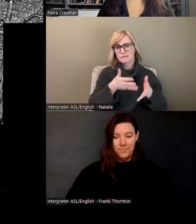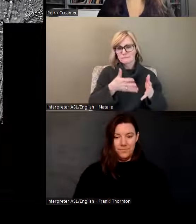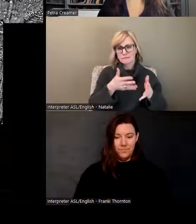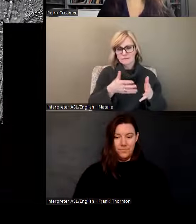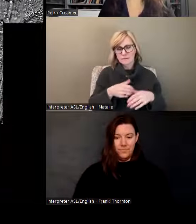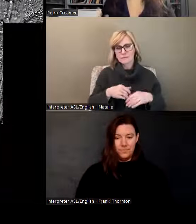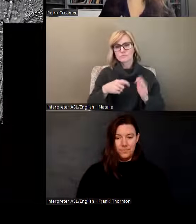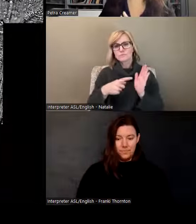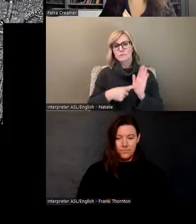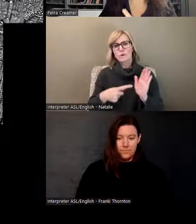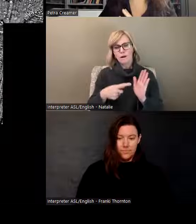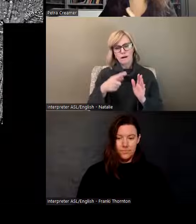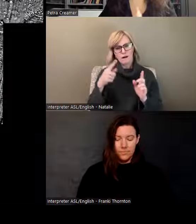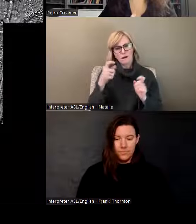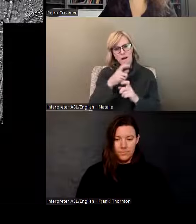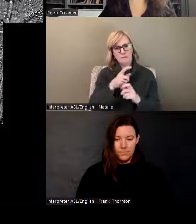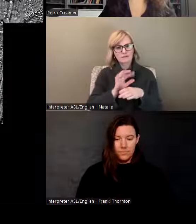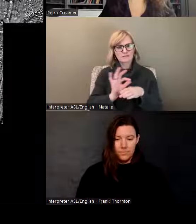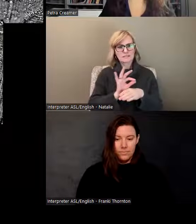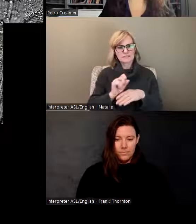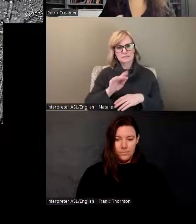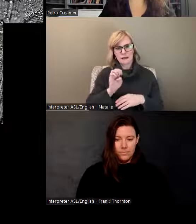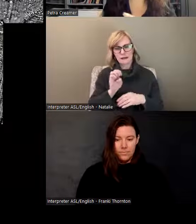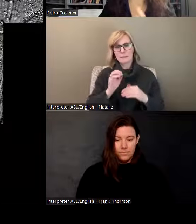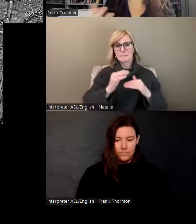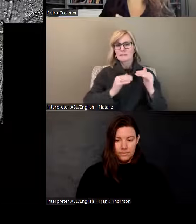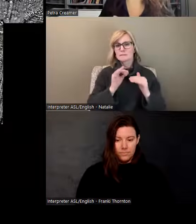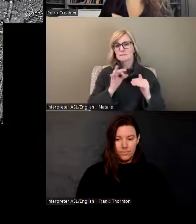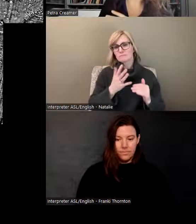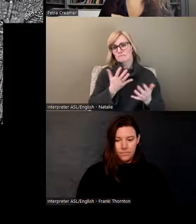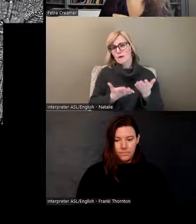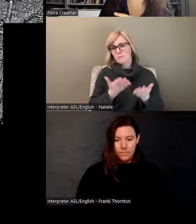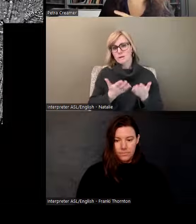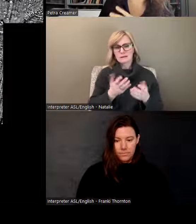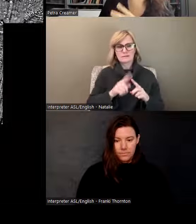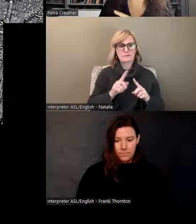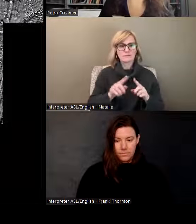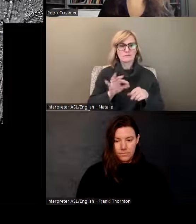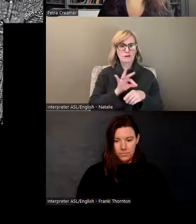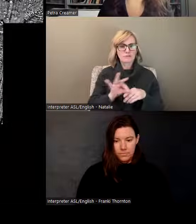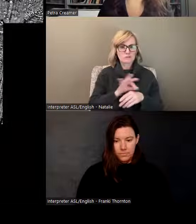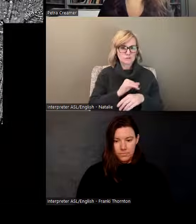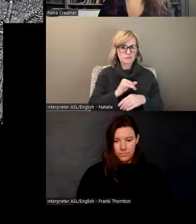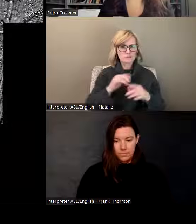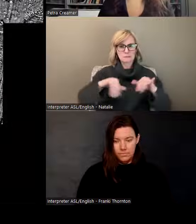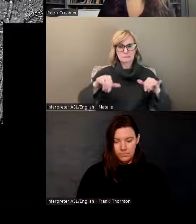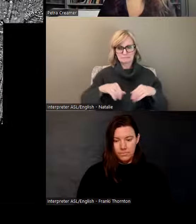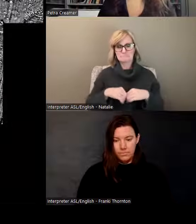features, showing a complex functioning site with buildings of likely multiple different functions existing at